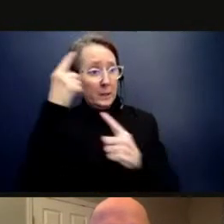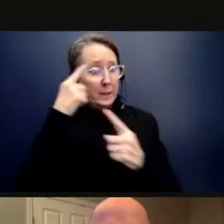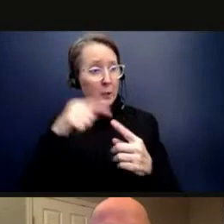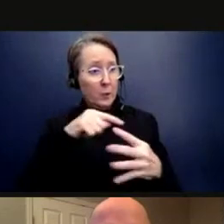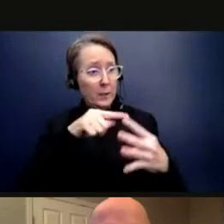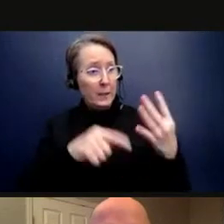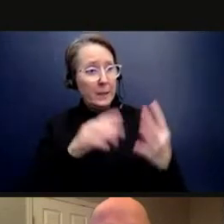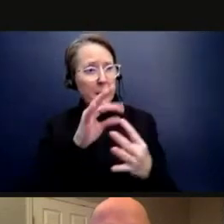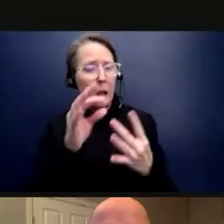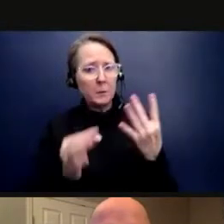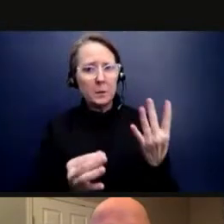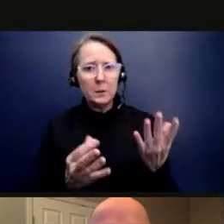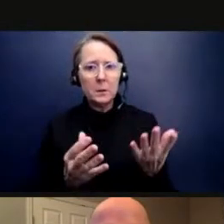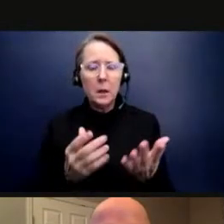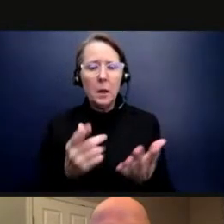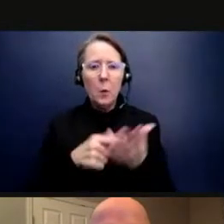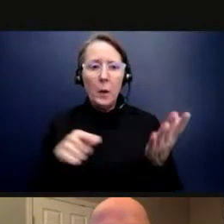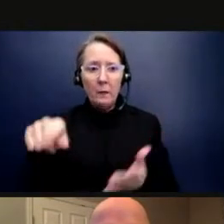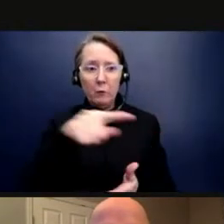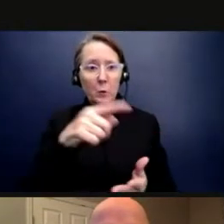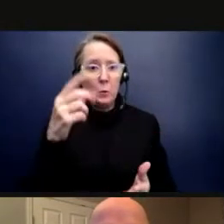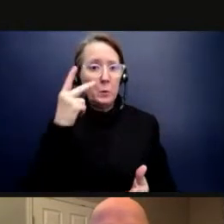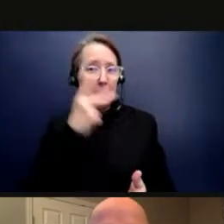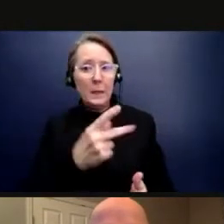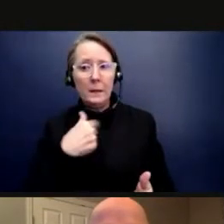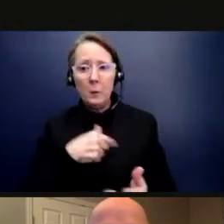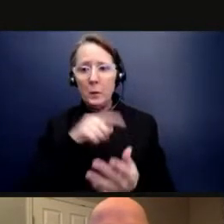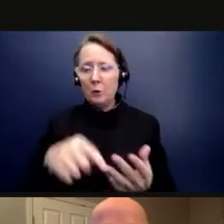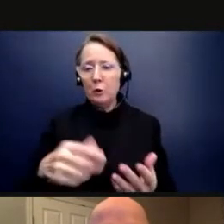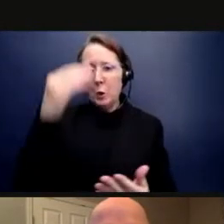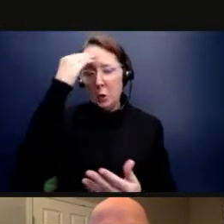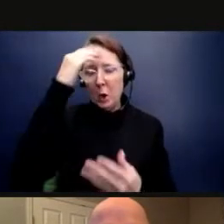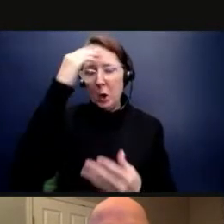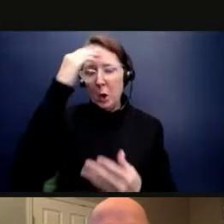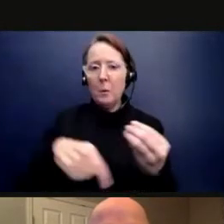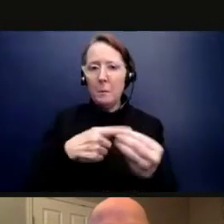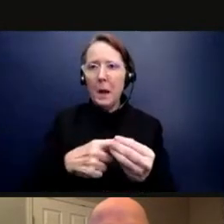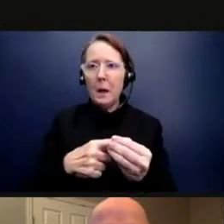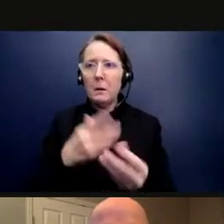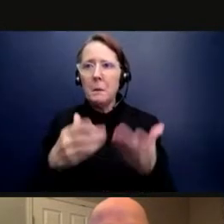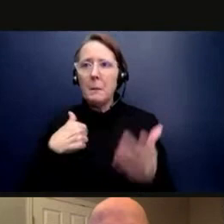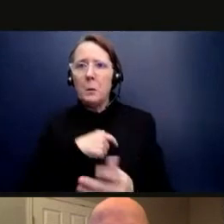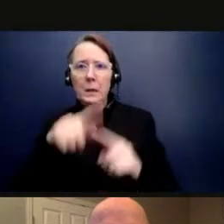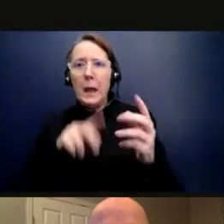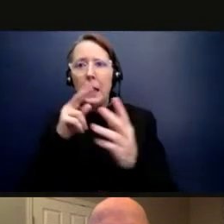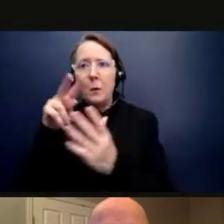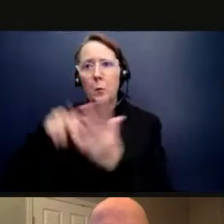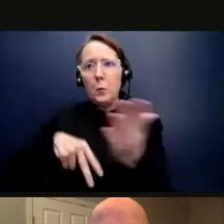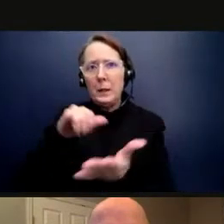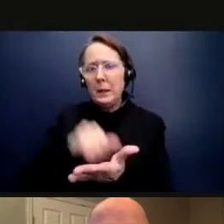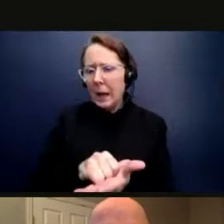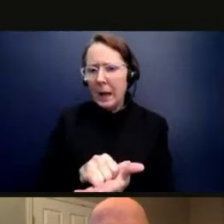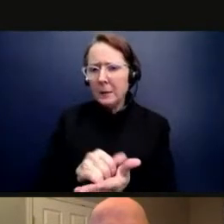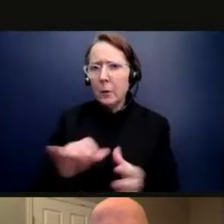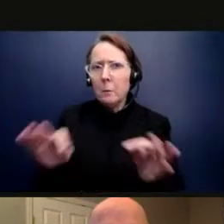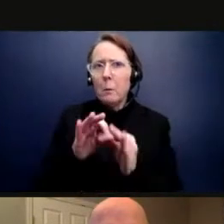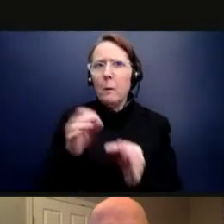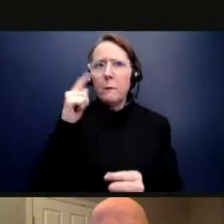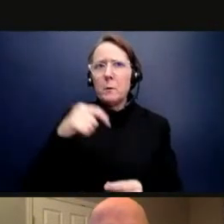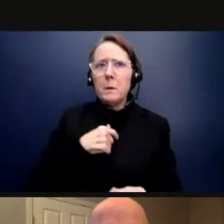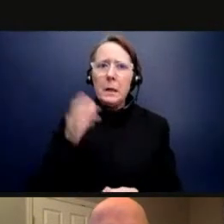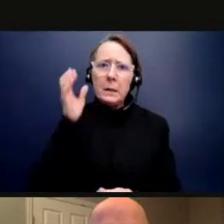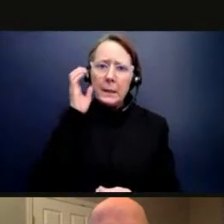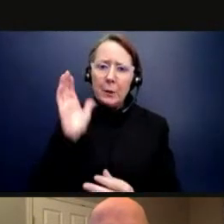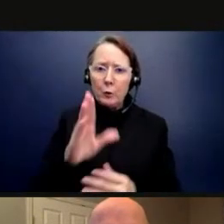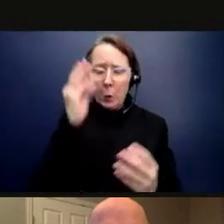know, what have you seen that we ought to know about or maybe that we can't read about? So it's just important for me to hear your thoughts and